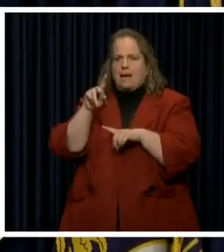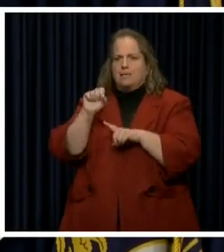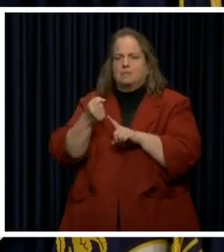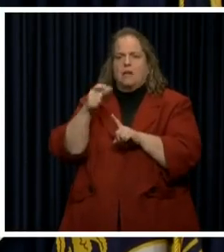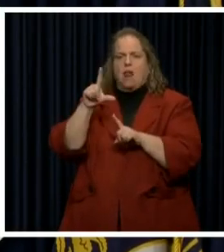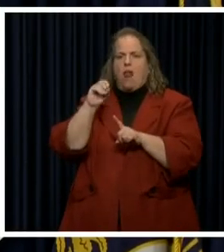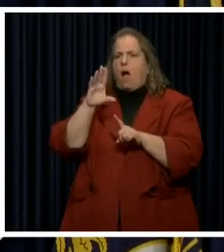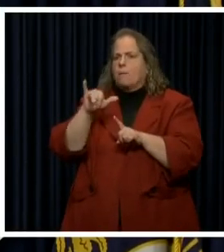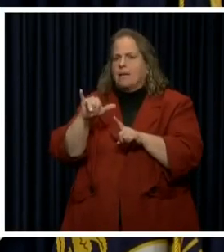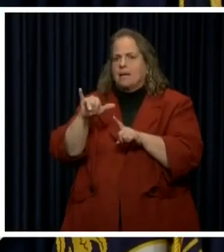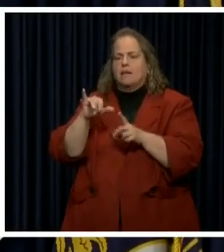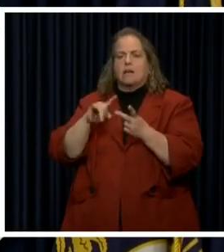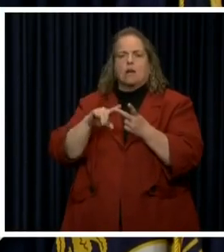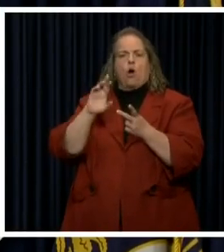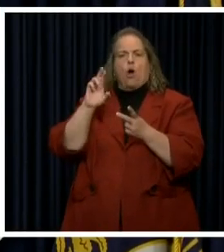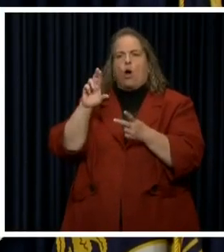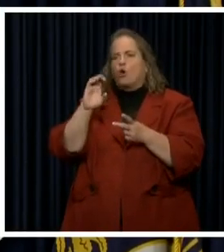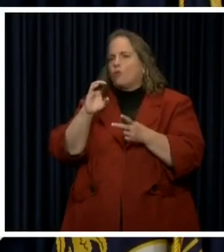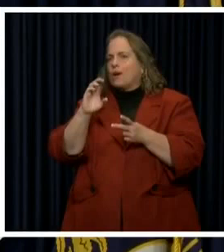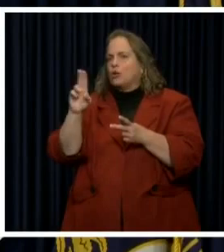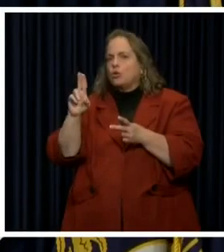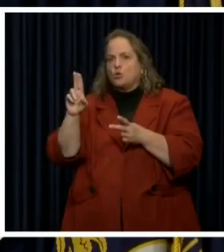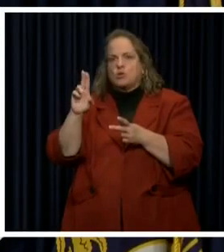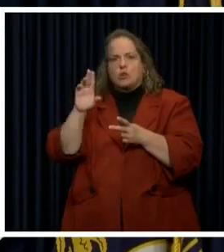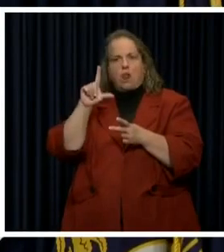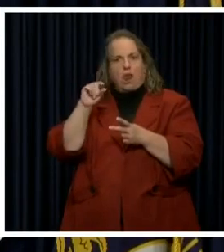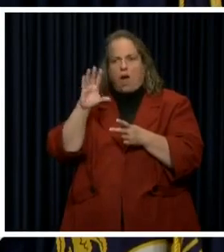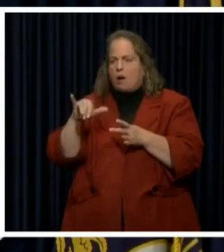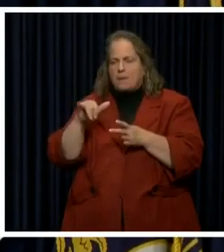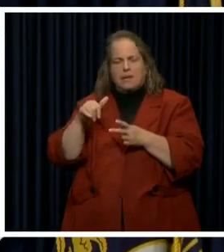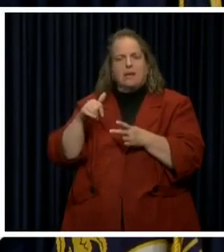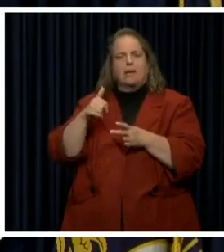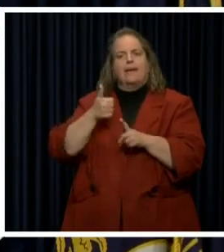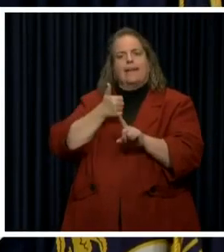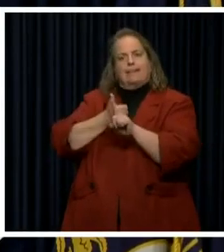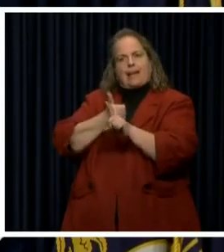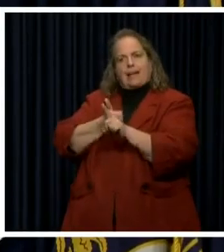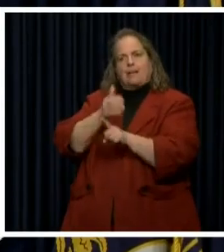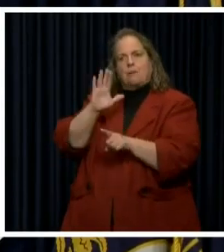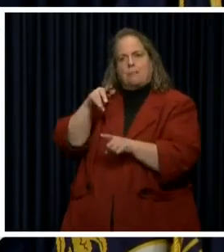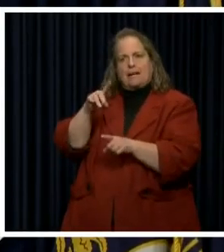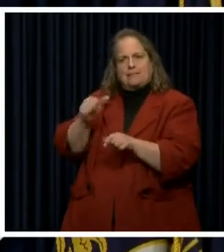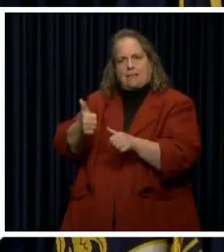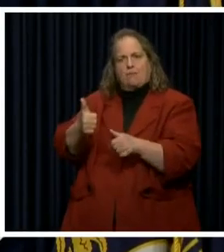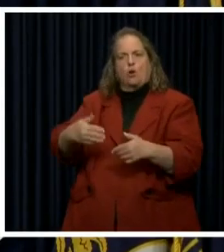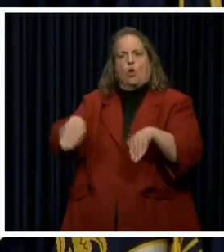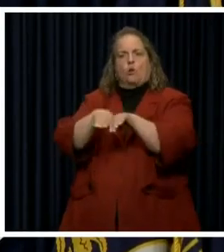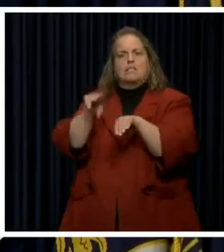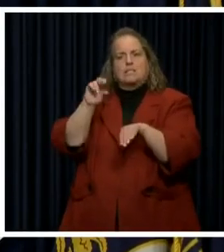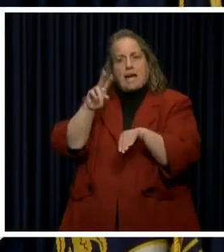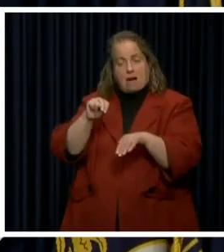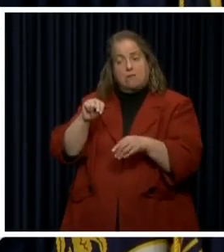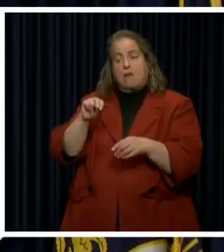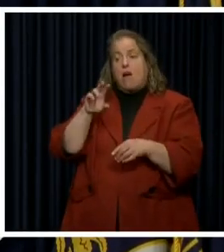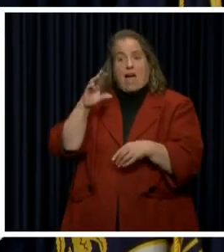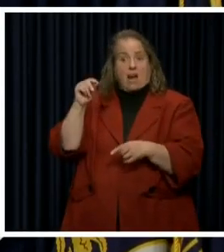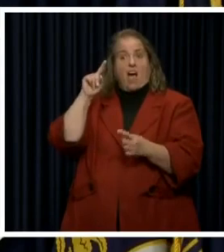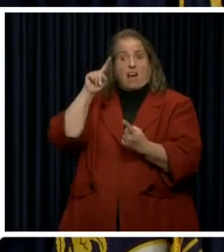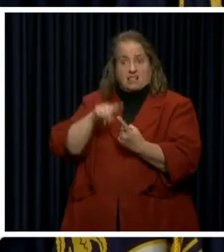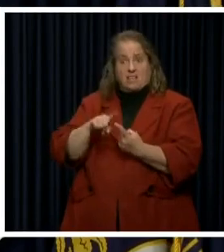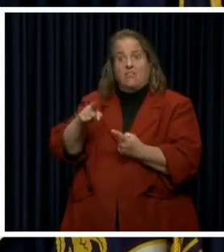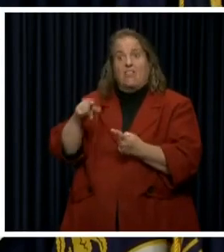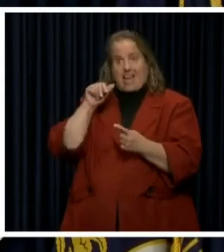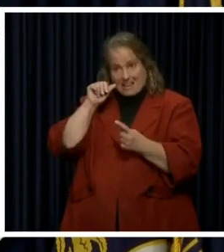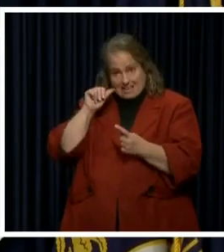can meet the guidelines that we set out, which they should for forward-facing businesses, and even when retail comes out, it is out,